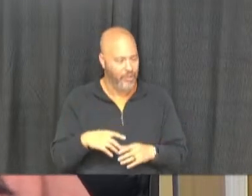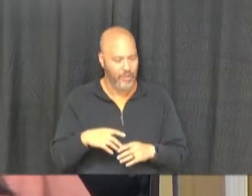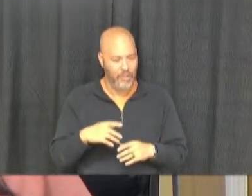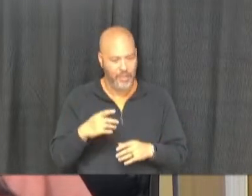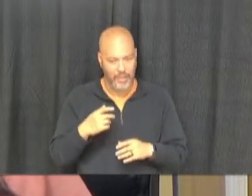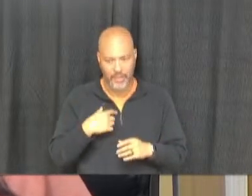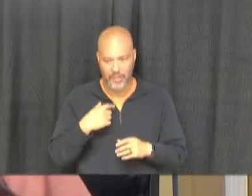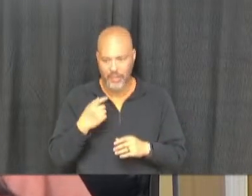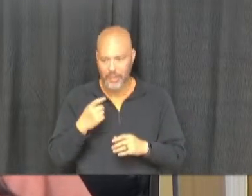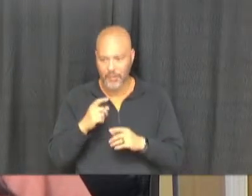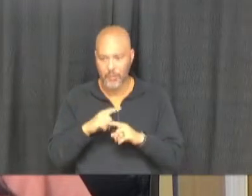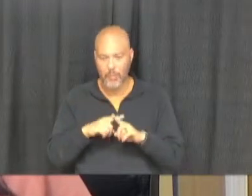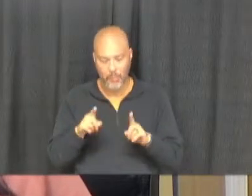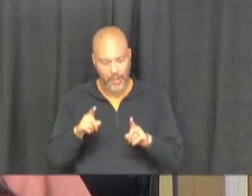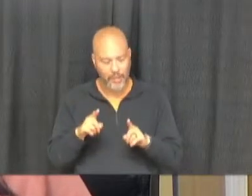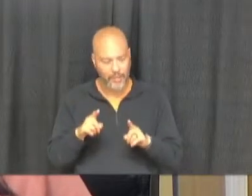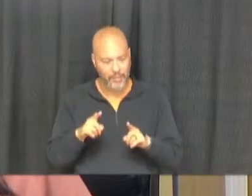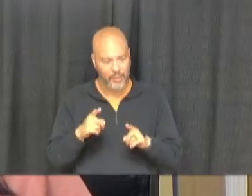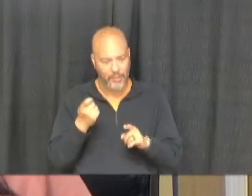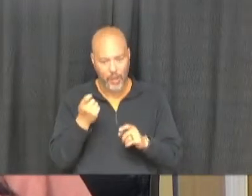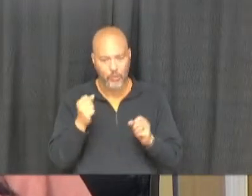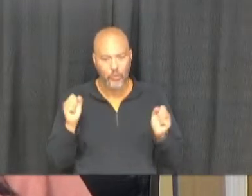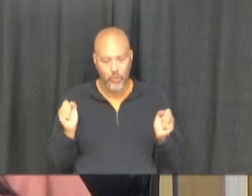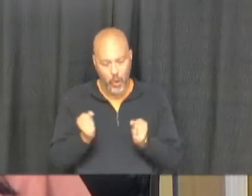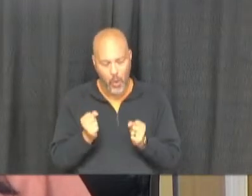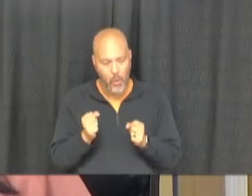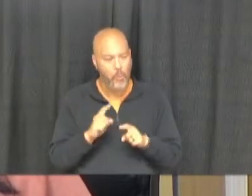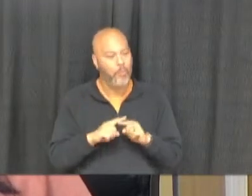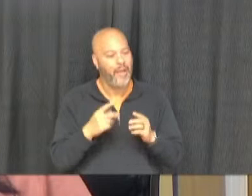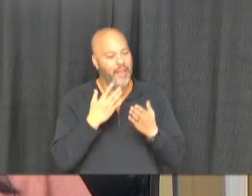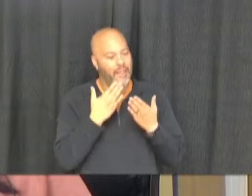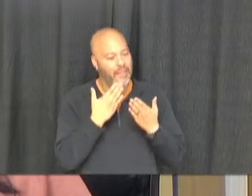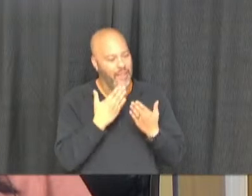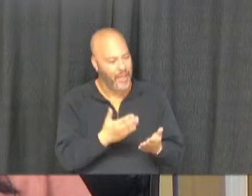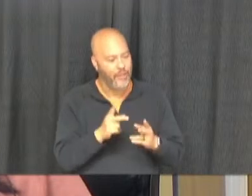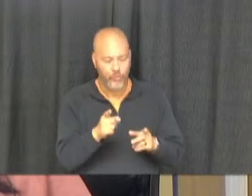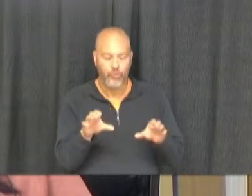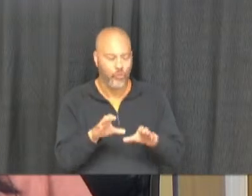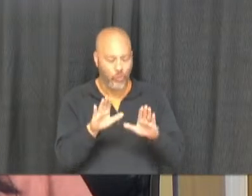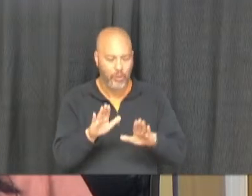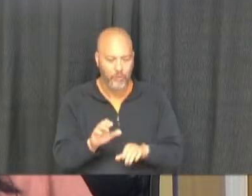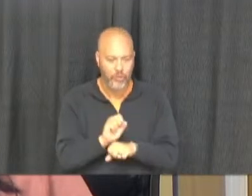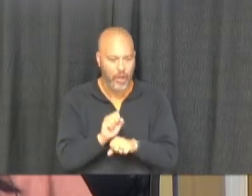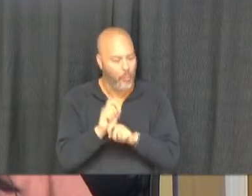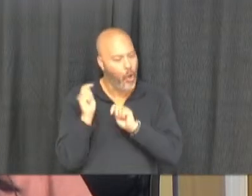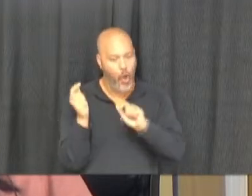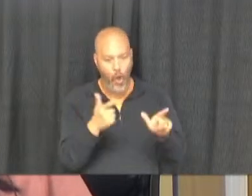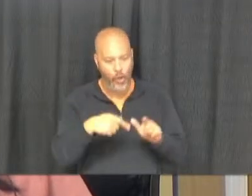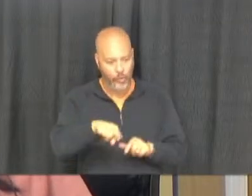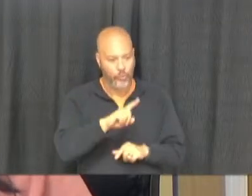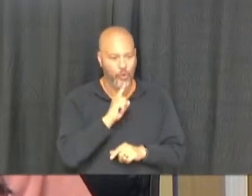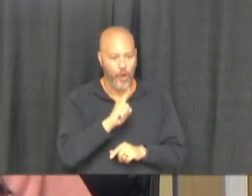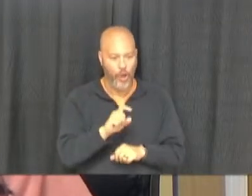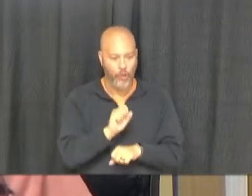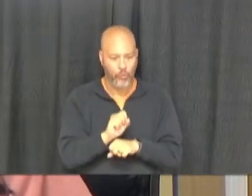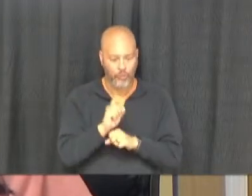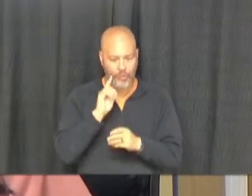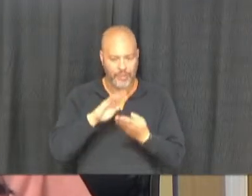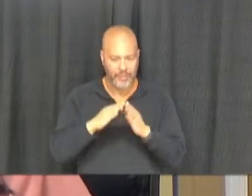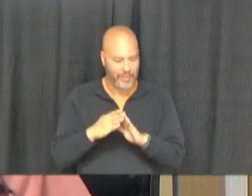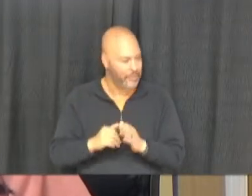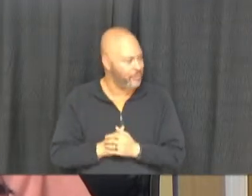so I can slide a little bit, but it was a little bit too cold. But thank you so much. You're doing a great job, all of you all that works for the